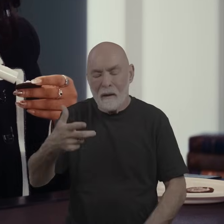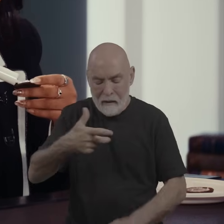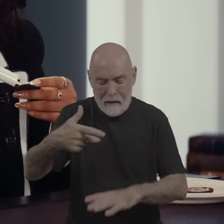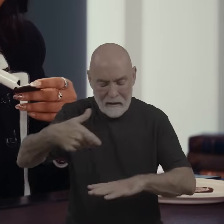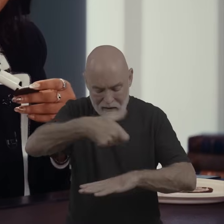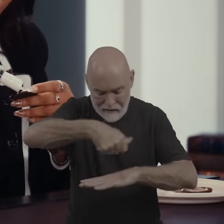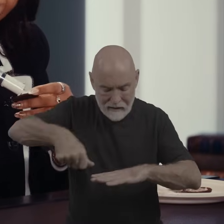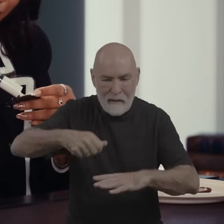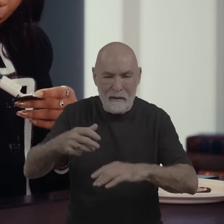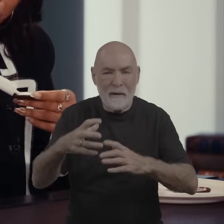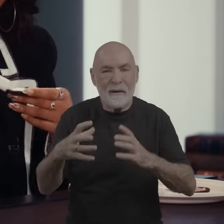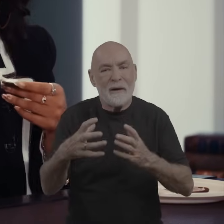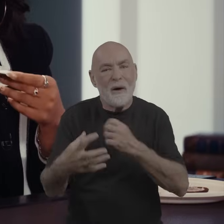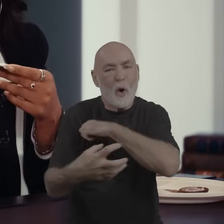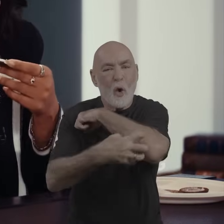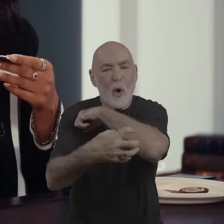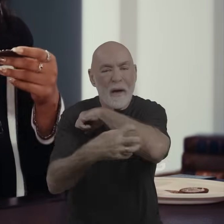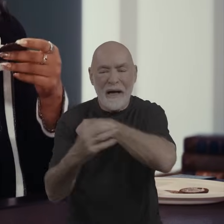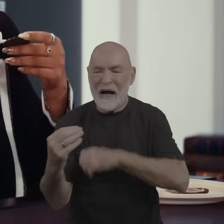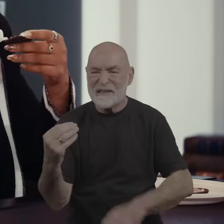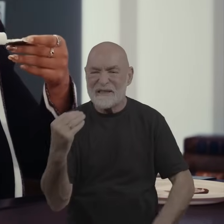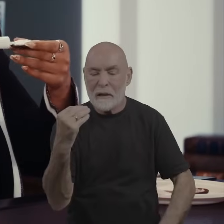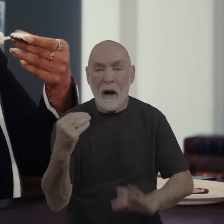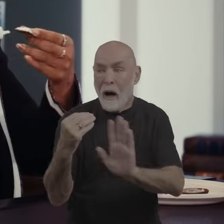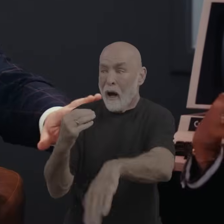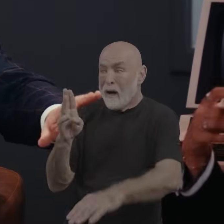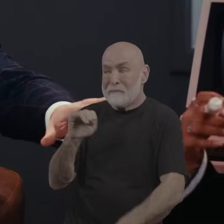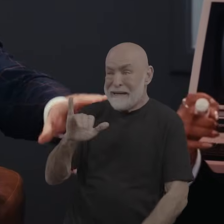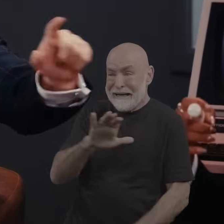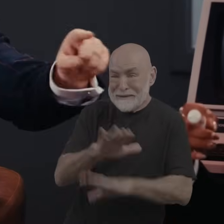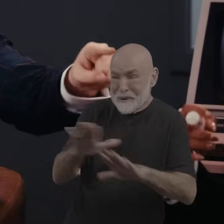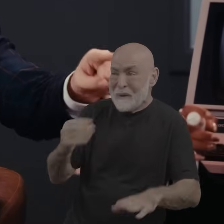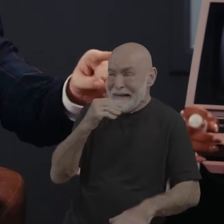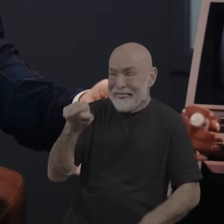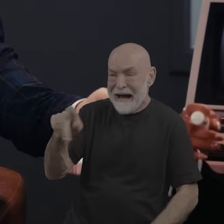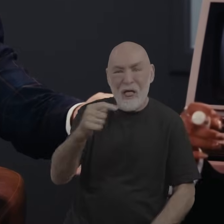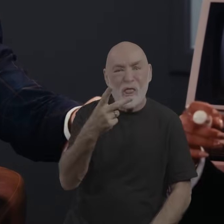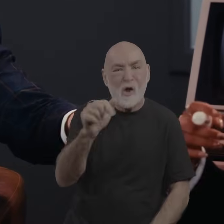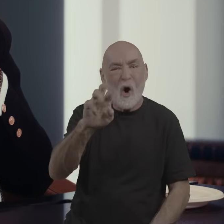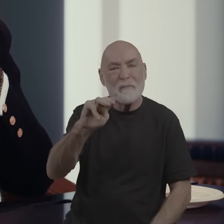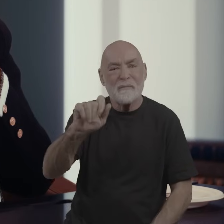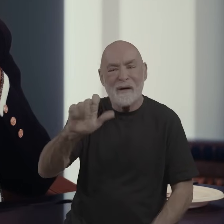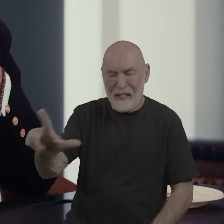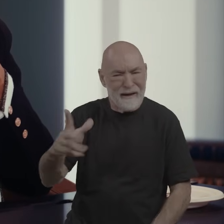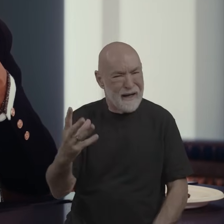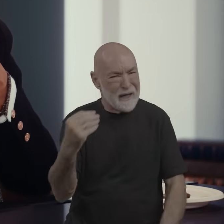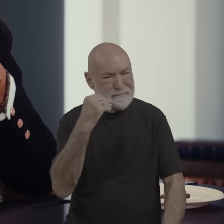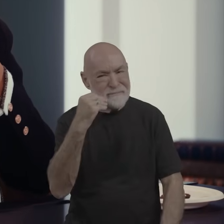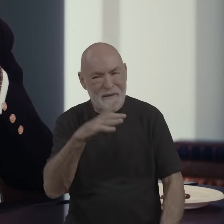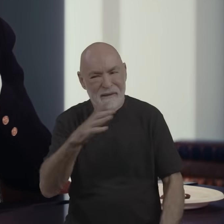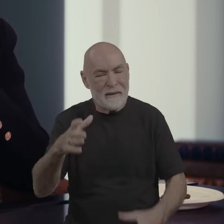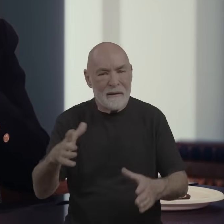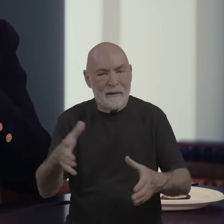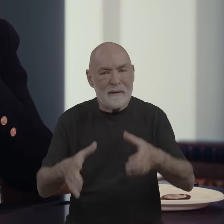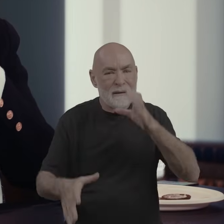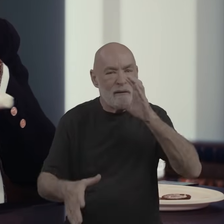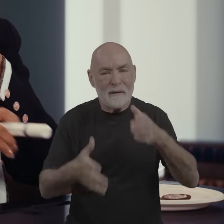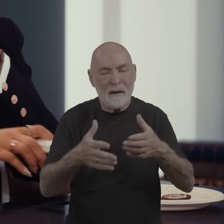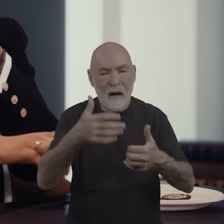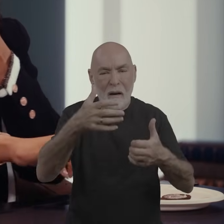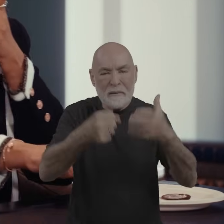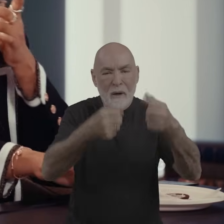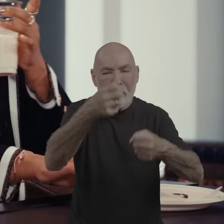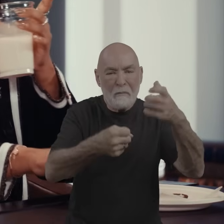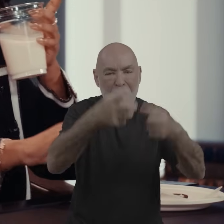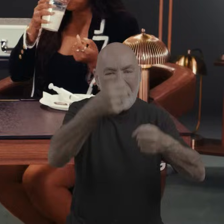Plus, it is an amazing cookie filler. It's like forbidden icing. Mica, you can't eat thermal paste. Of course you can, especially